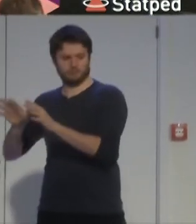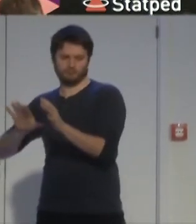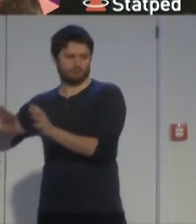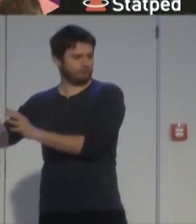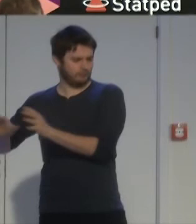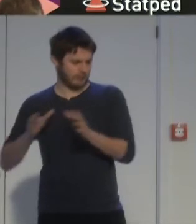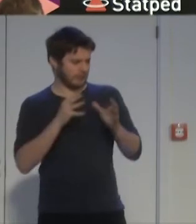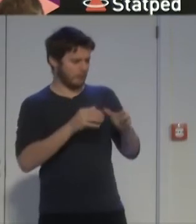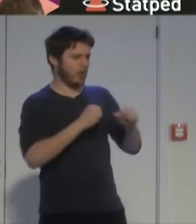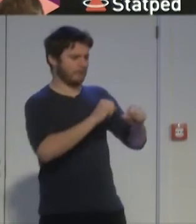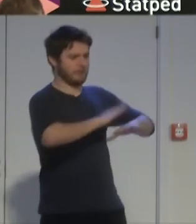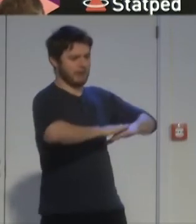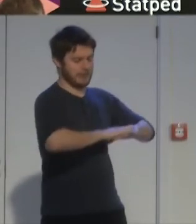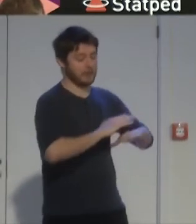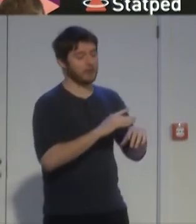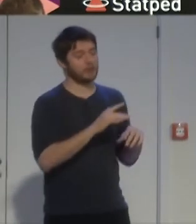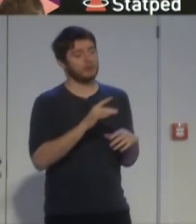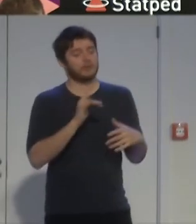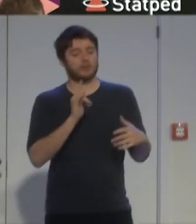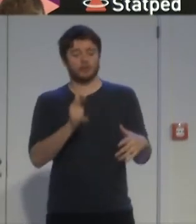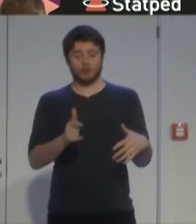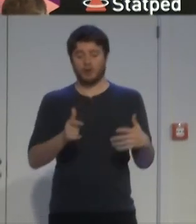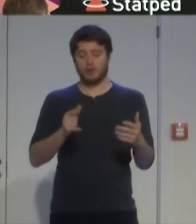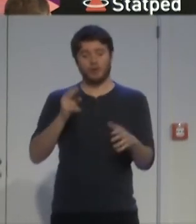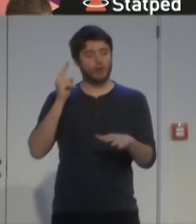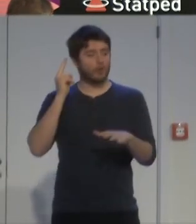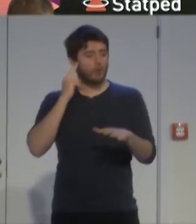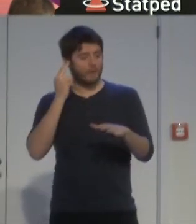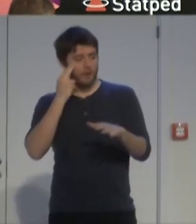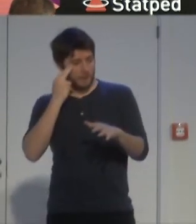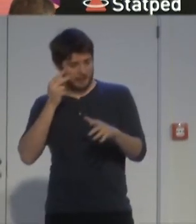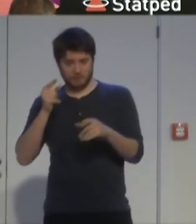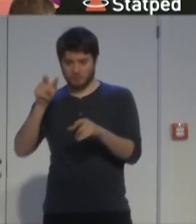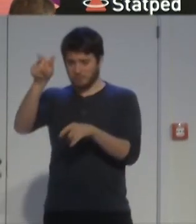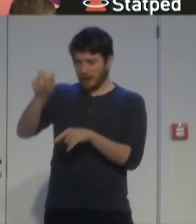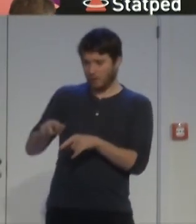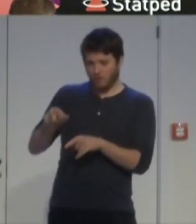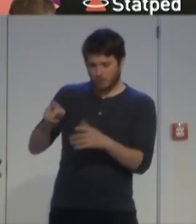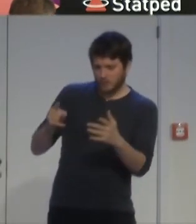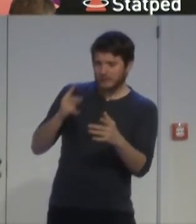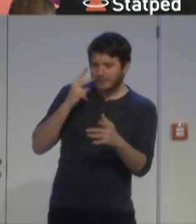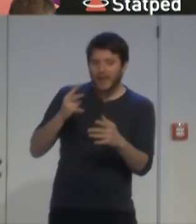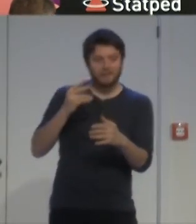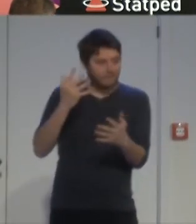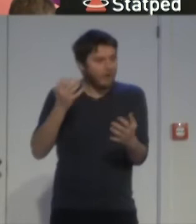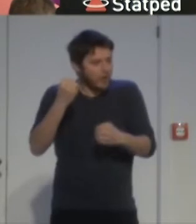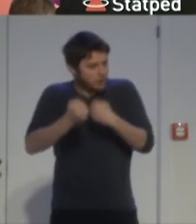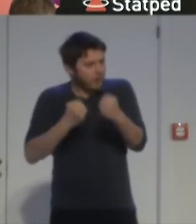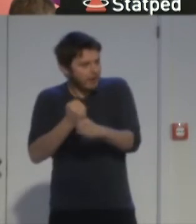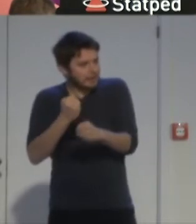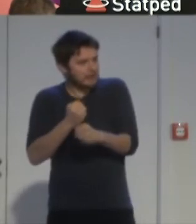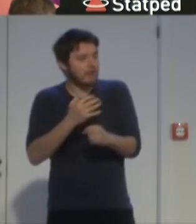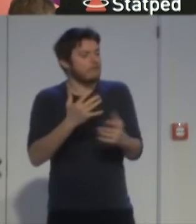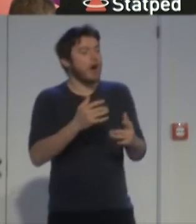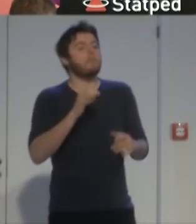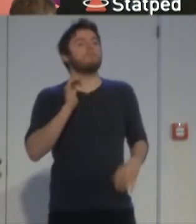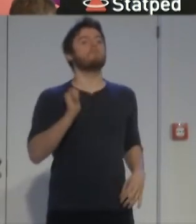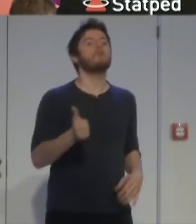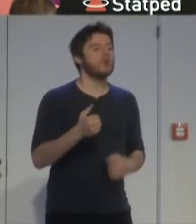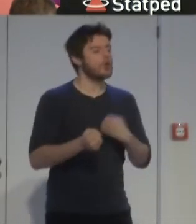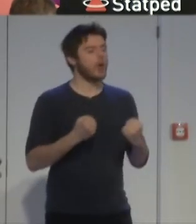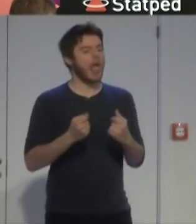Because we can then look at what the deafblind person is actually doing. Not what he should do or does not do,